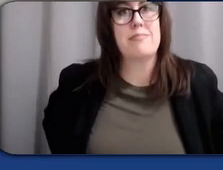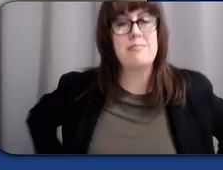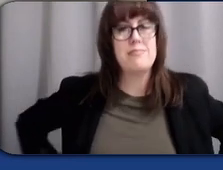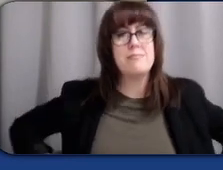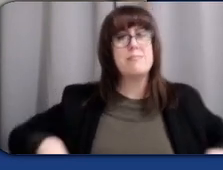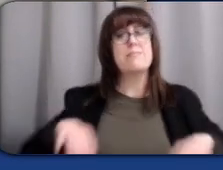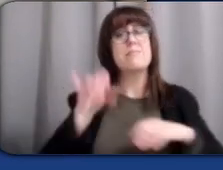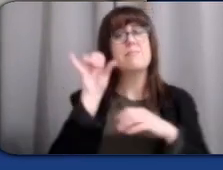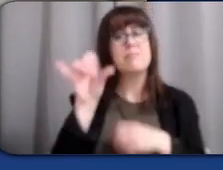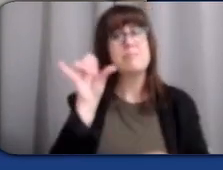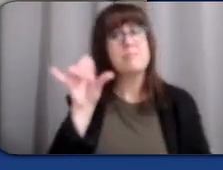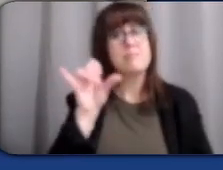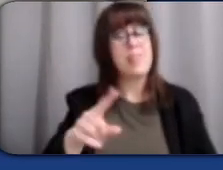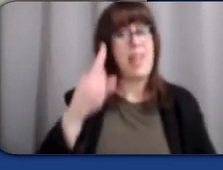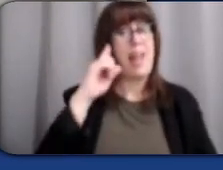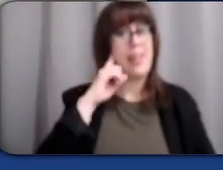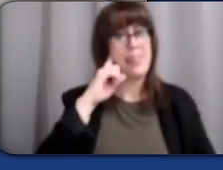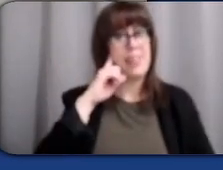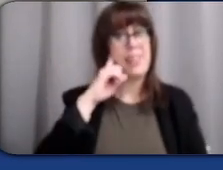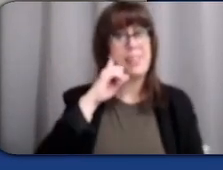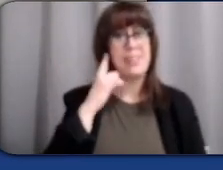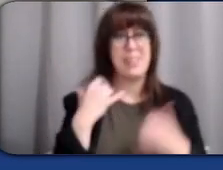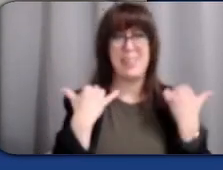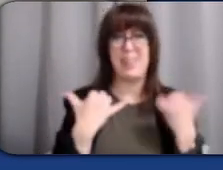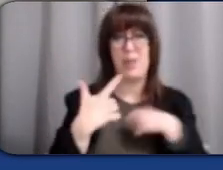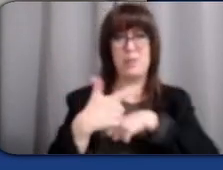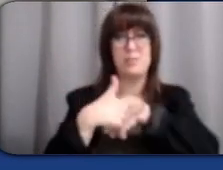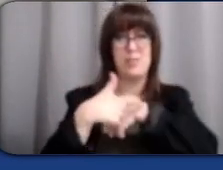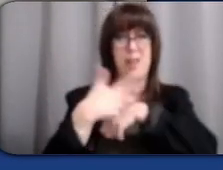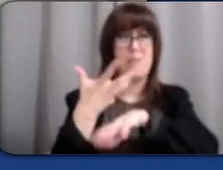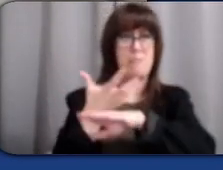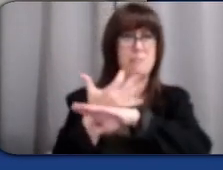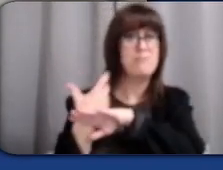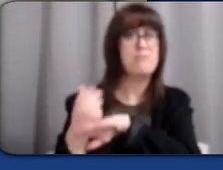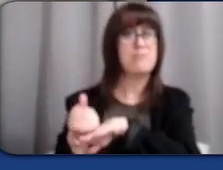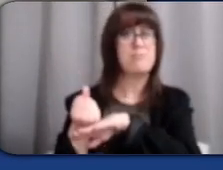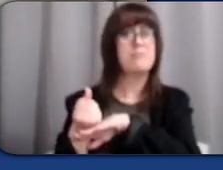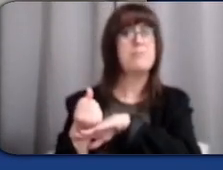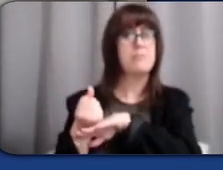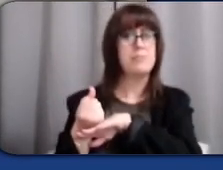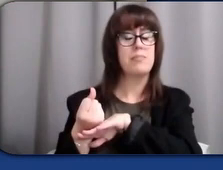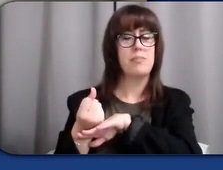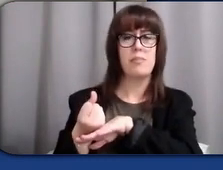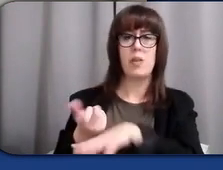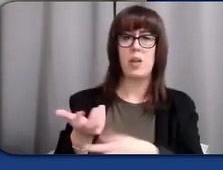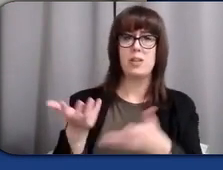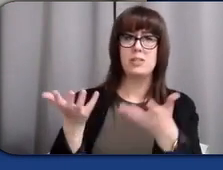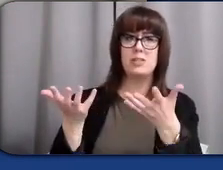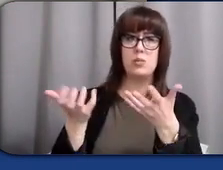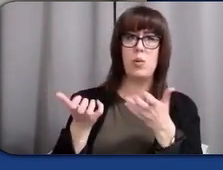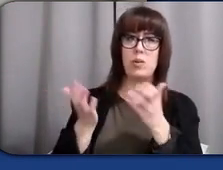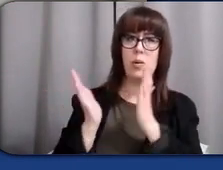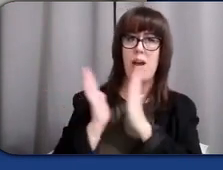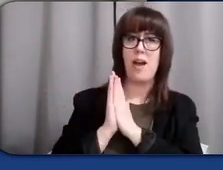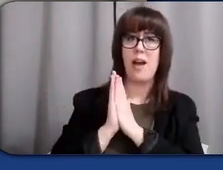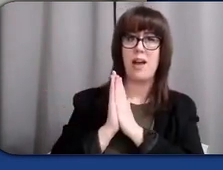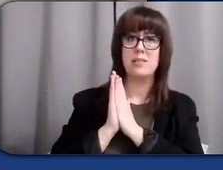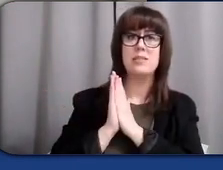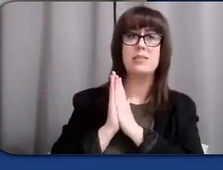we don't have any time for more questions. So I just want to ask Jock